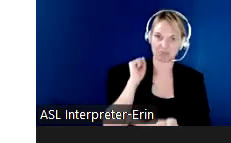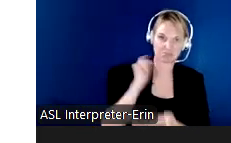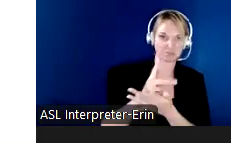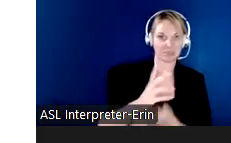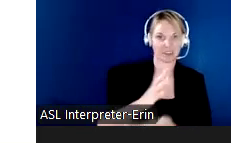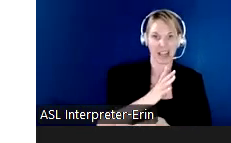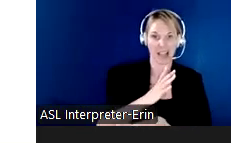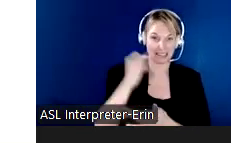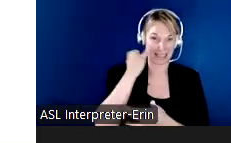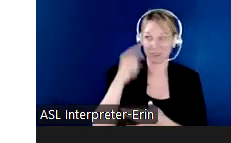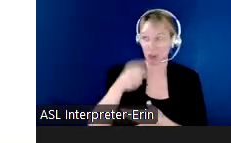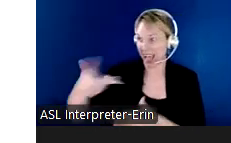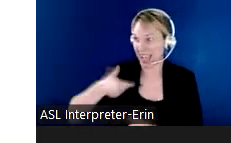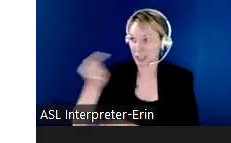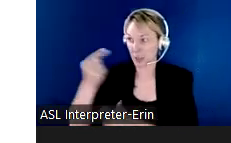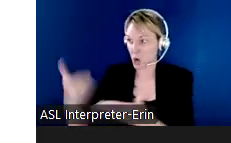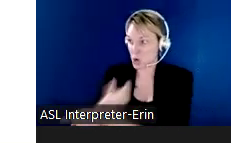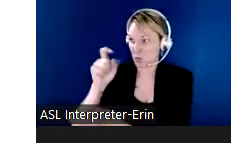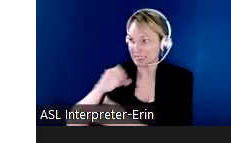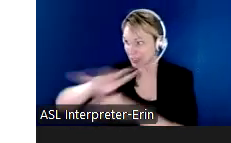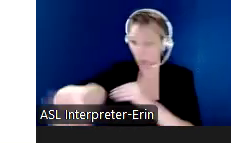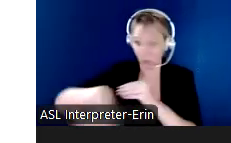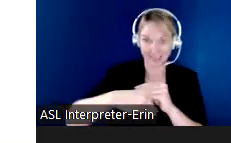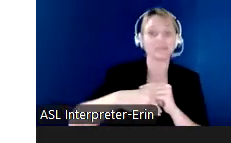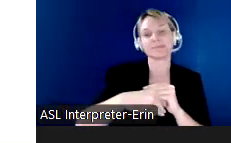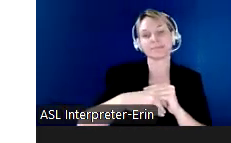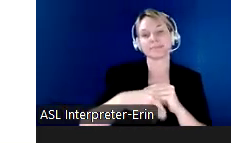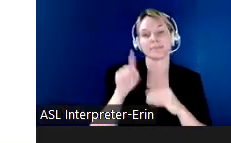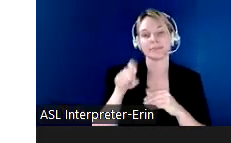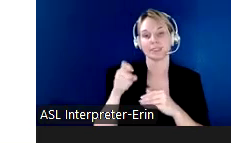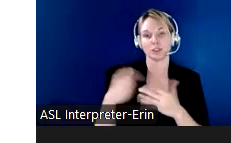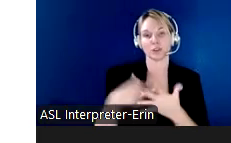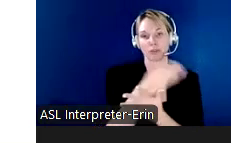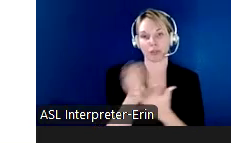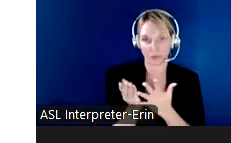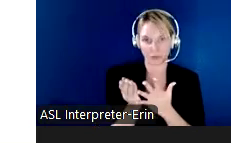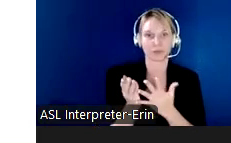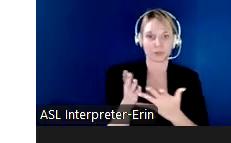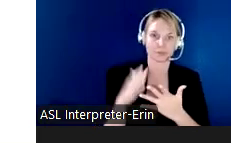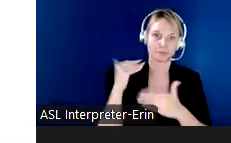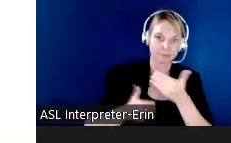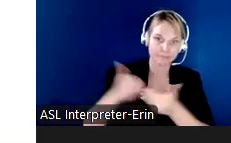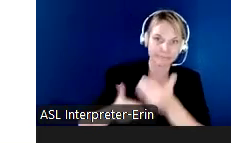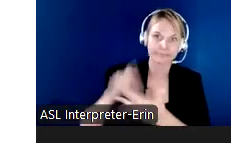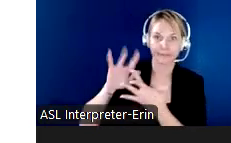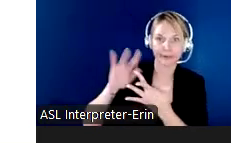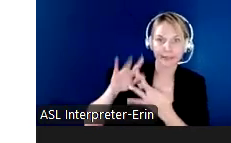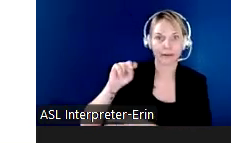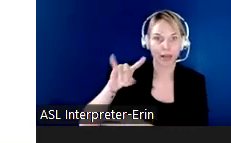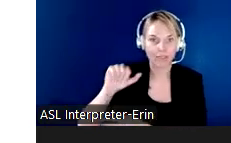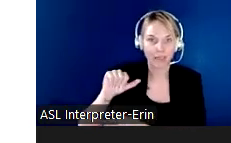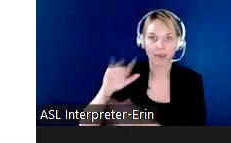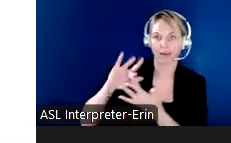someone new you hire that you need to get added on, then you would need to go through those steps by contacting Navia and HCA.